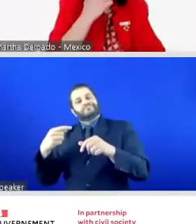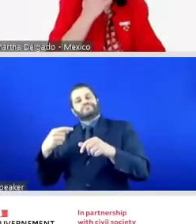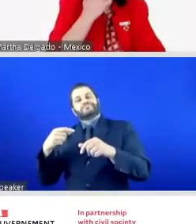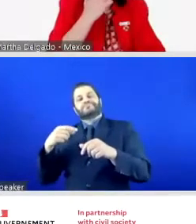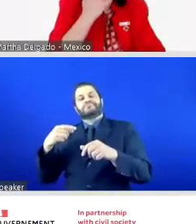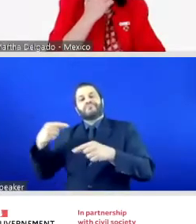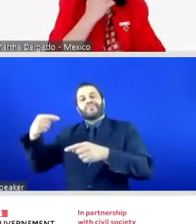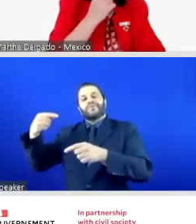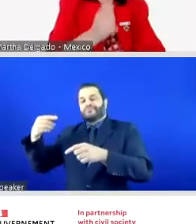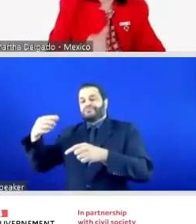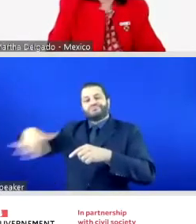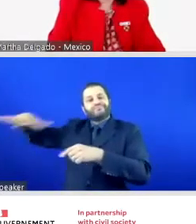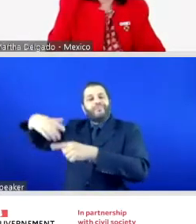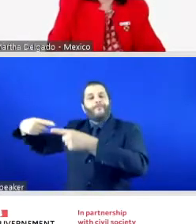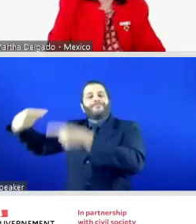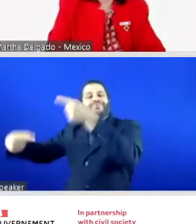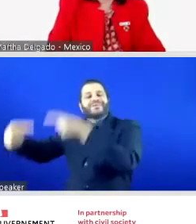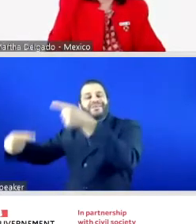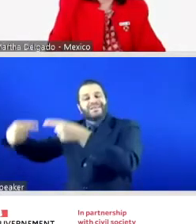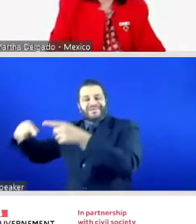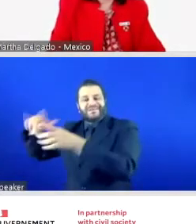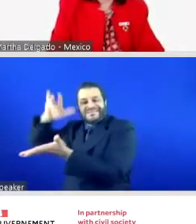in decision making. Thank you very much.